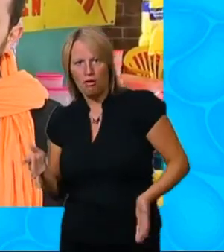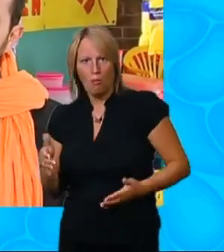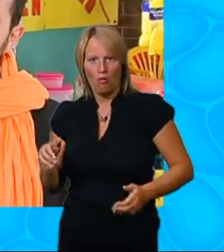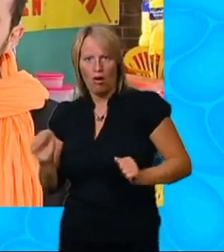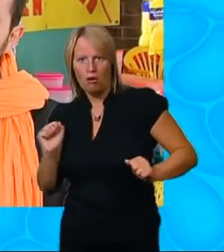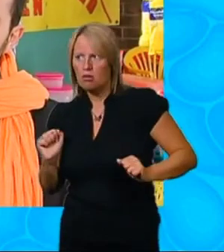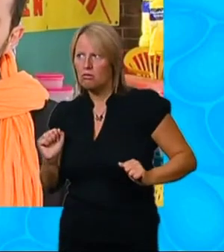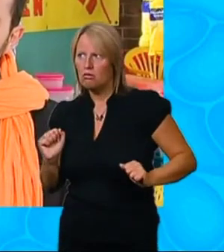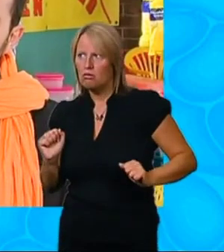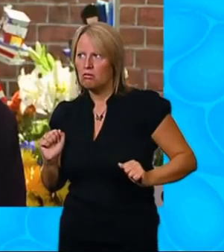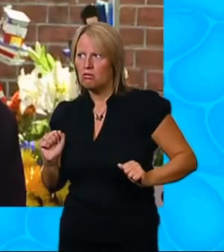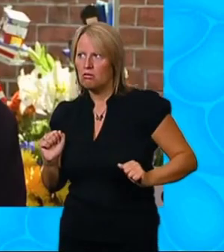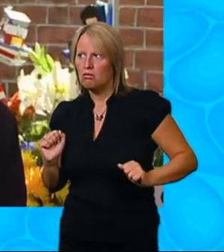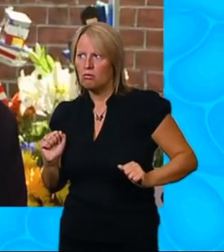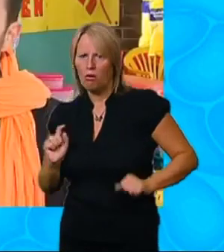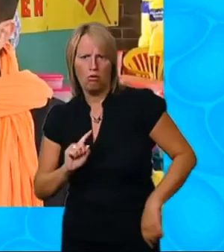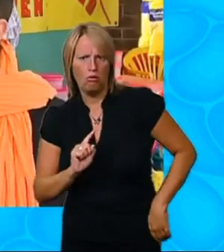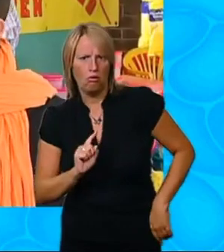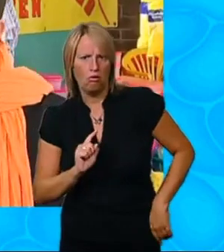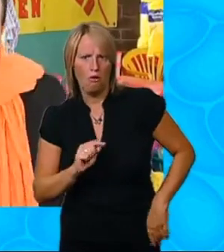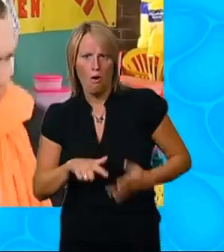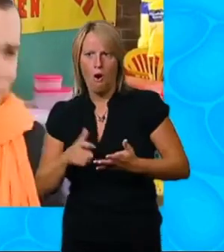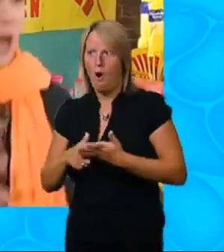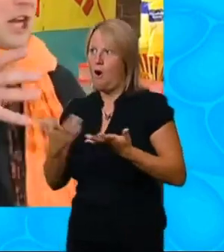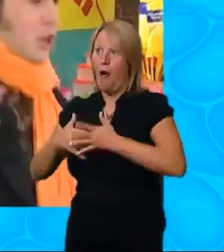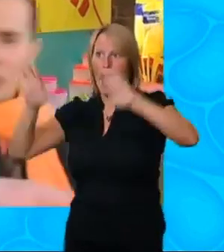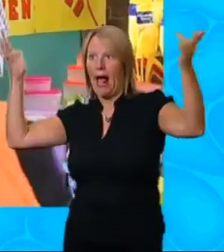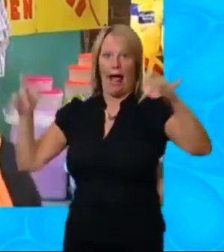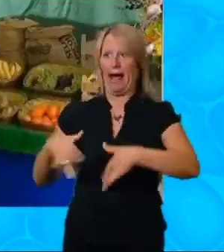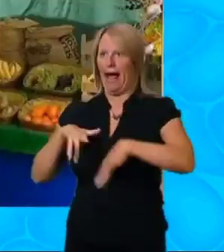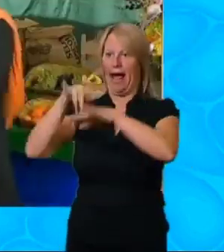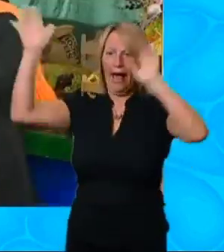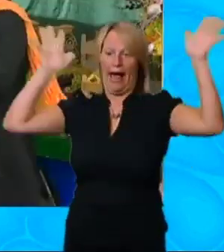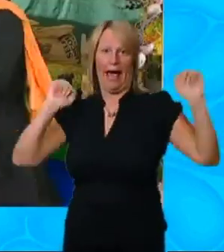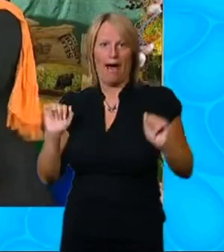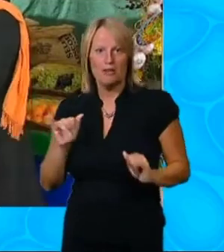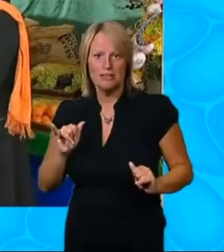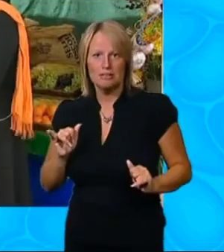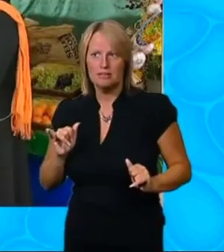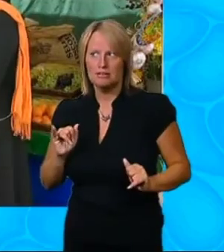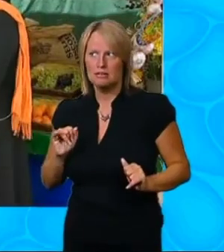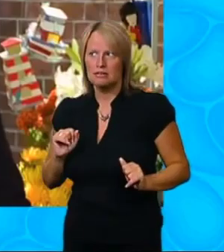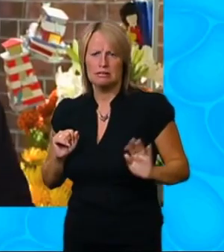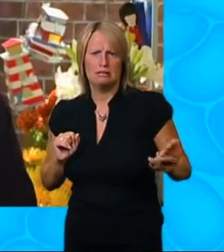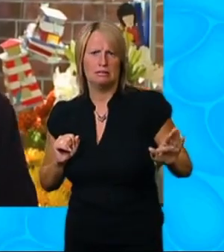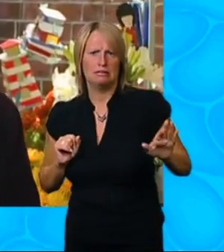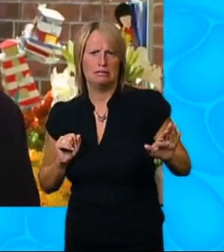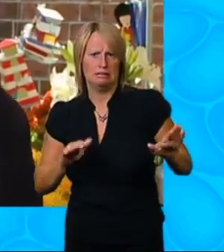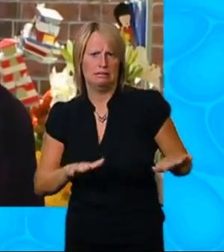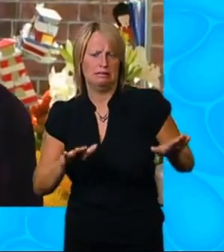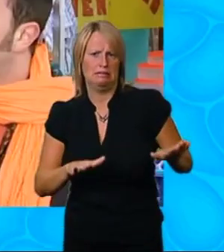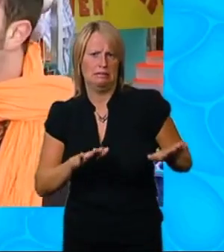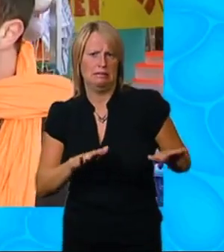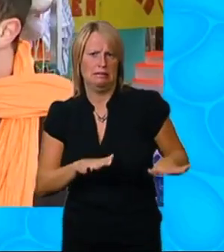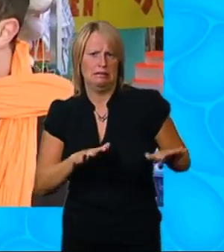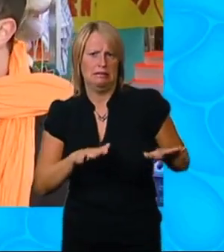muscle. Huh? What? Or you could be very theatrical. Raymond, calm down. Just calm down. I don't have to do any acting